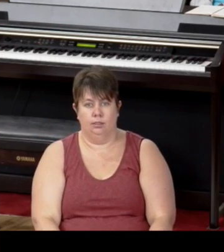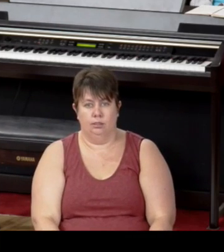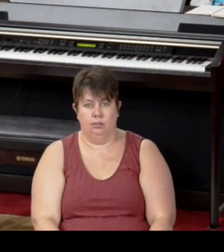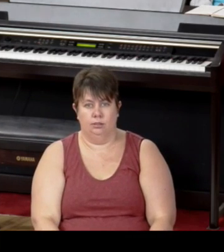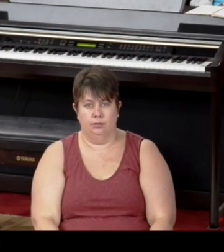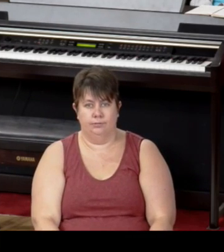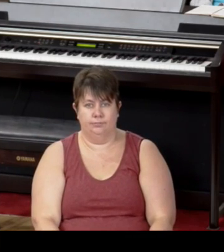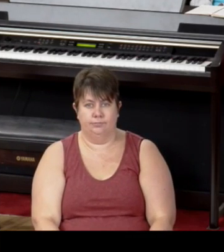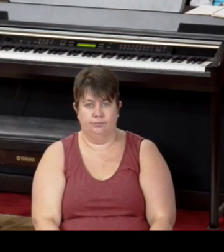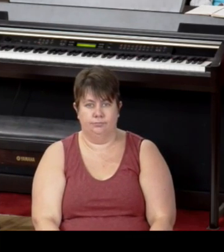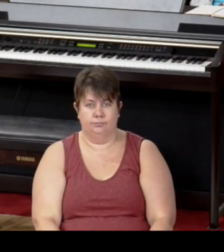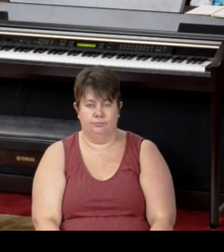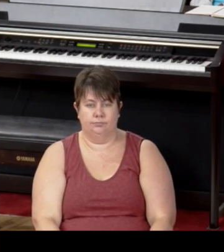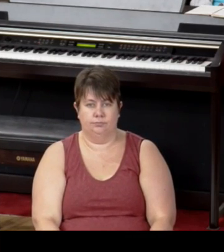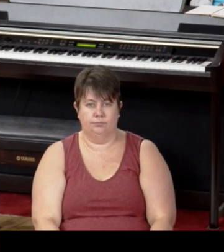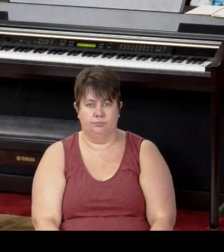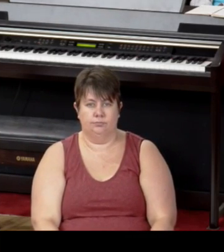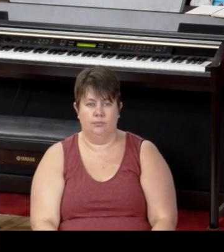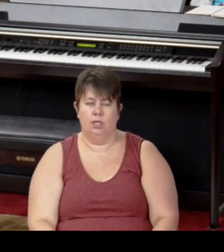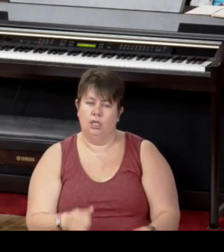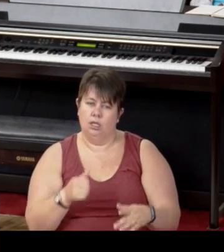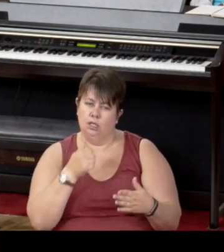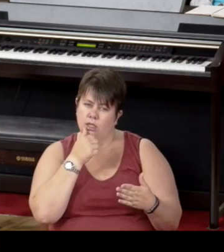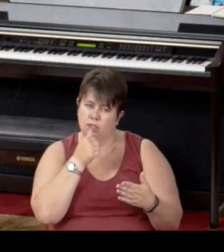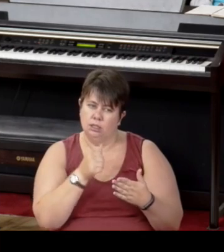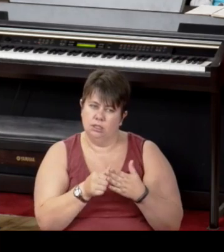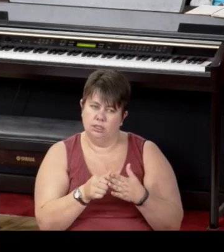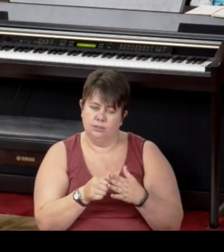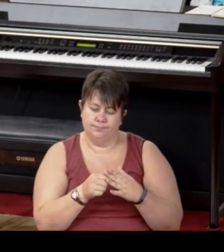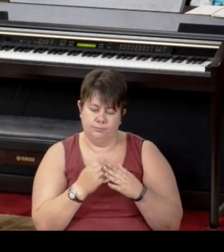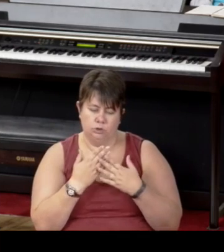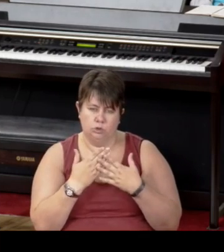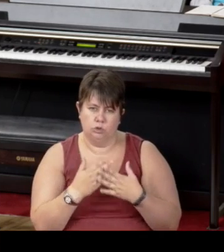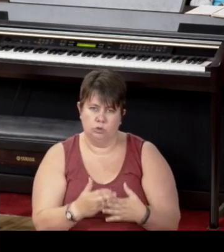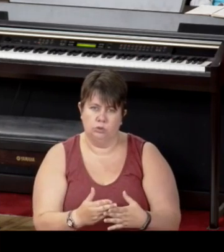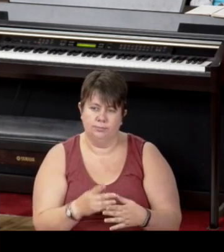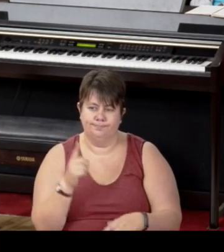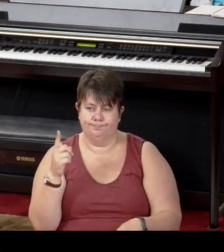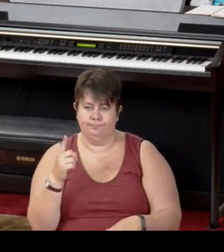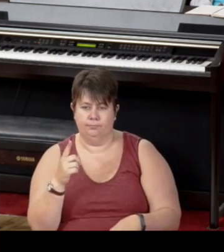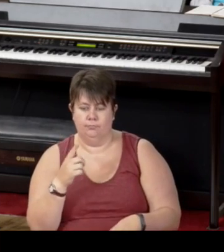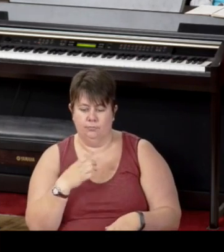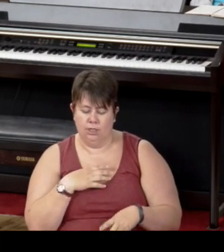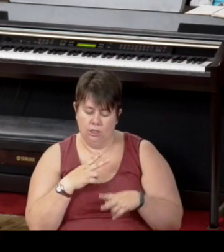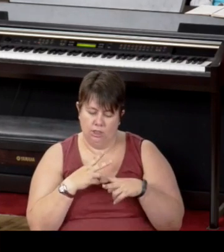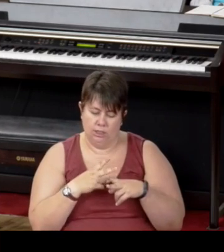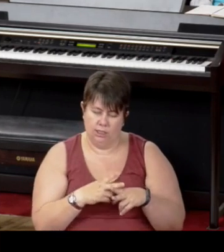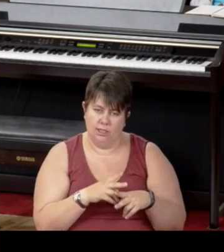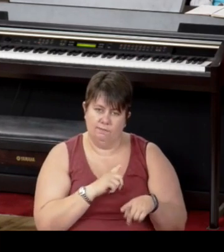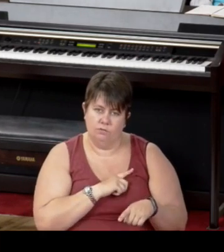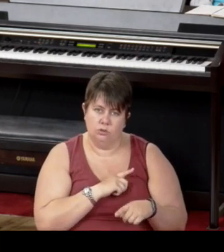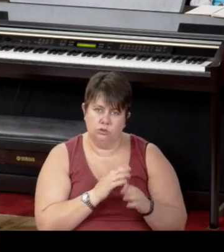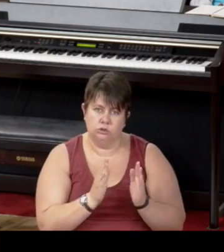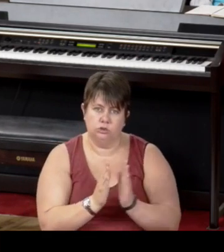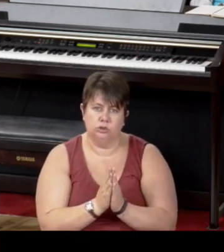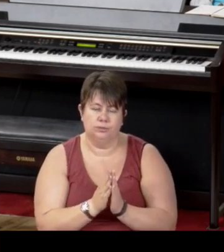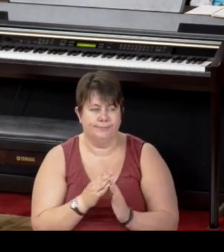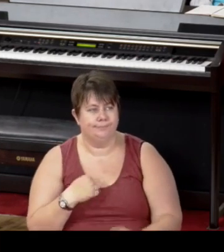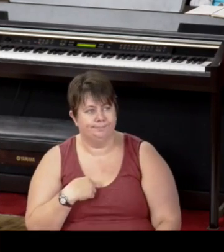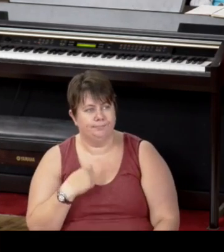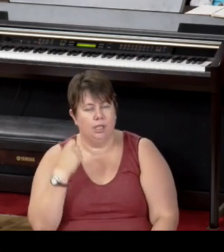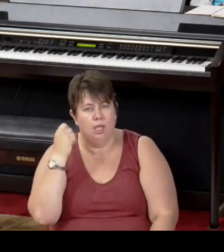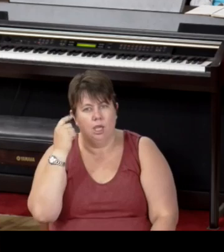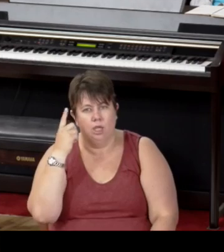The letter also tells us that he's caring. He cares about his church because he says to them, I